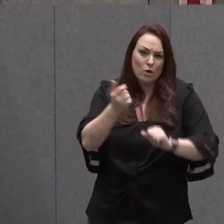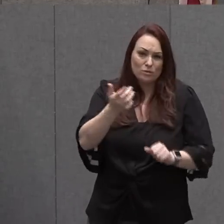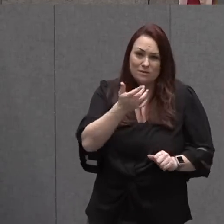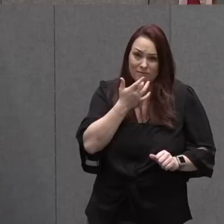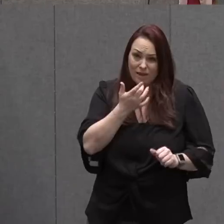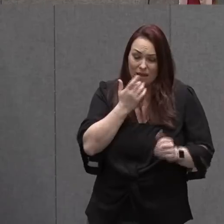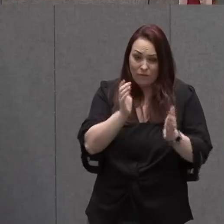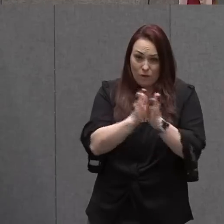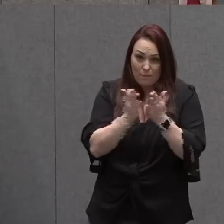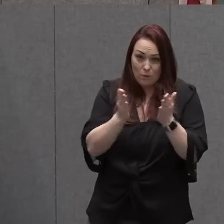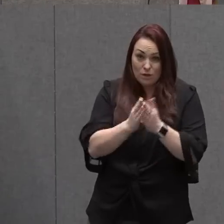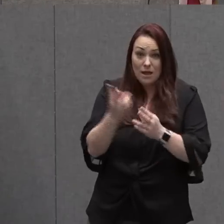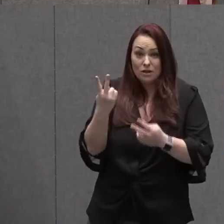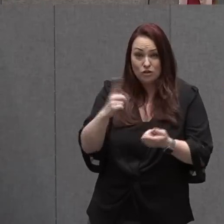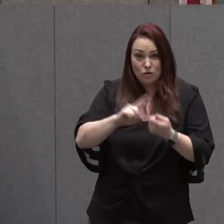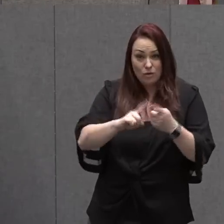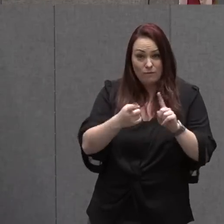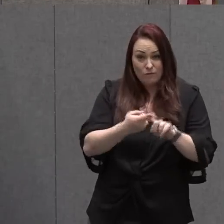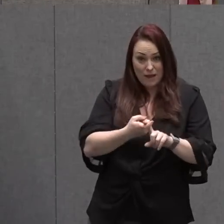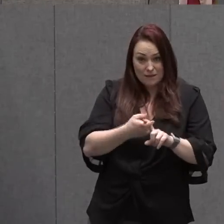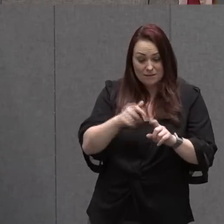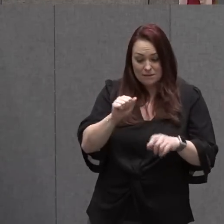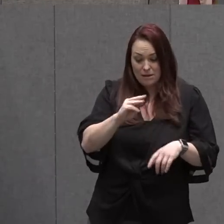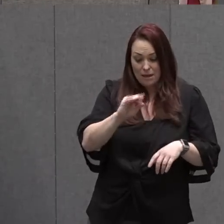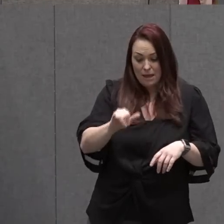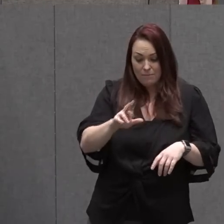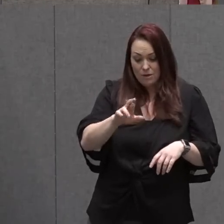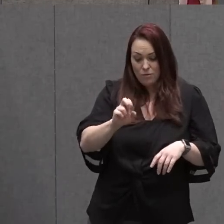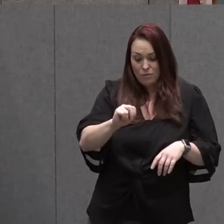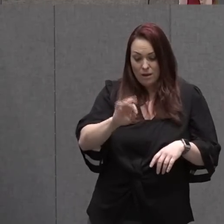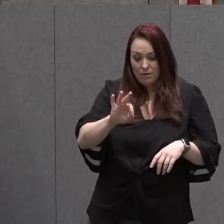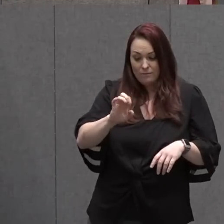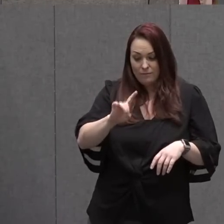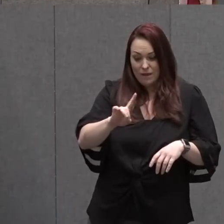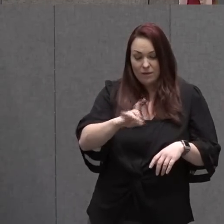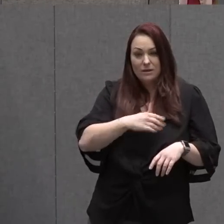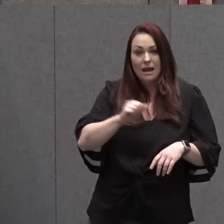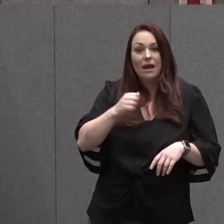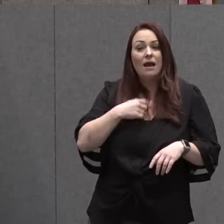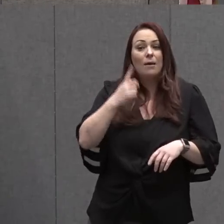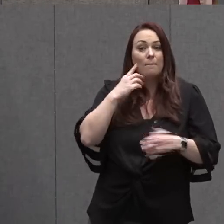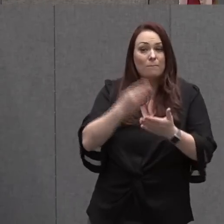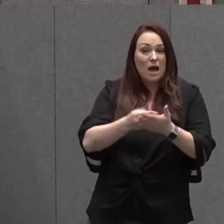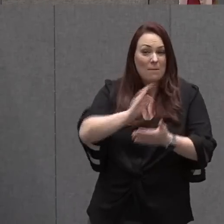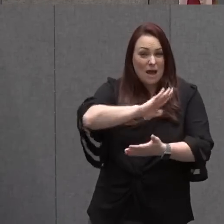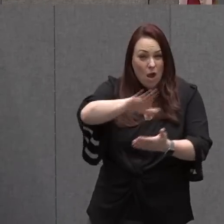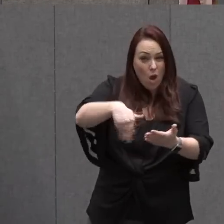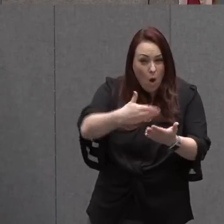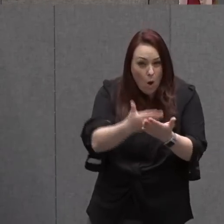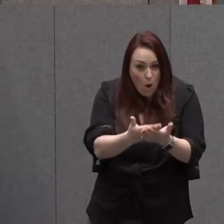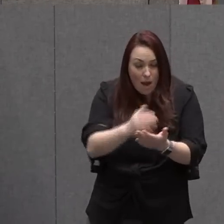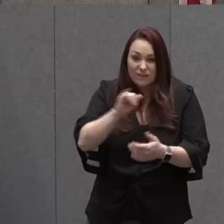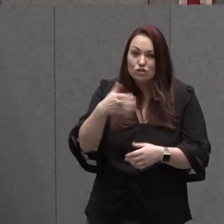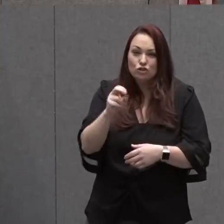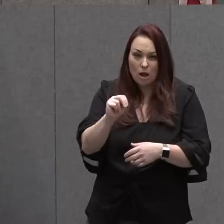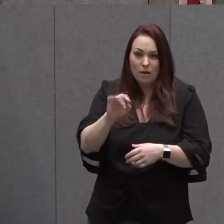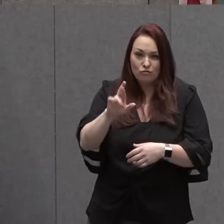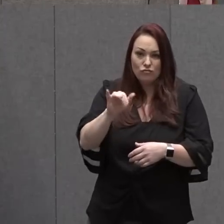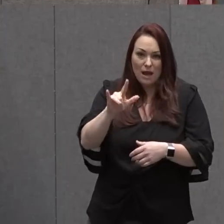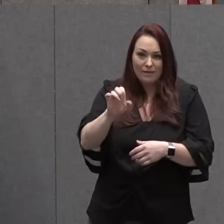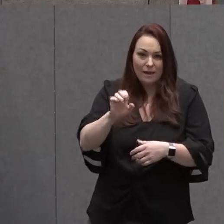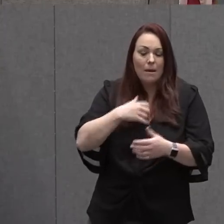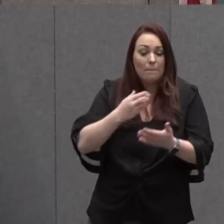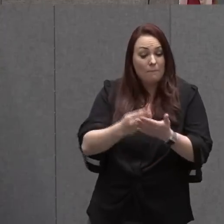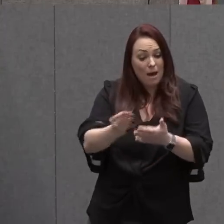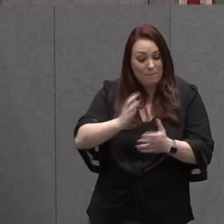dear friends of mine, Amy Renfield and John Riley, bought my whole class a set of these books. Wow,